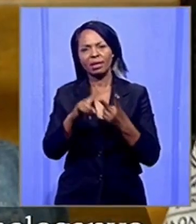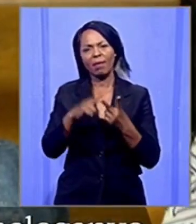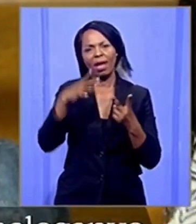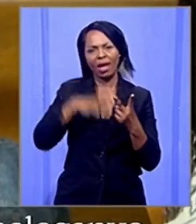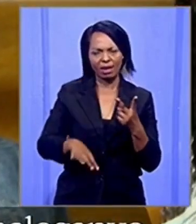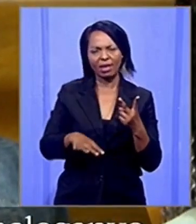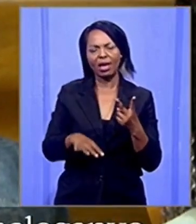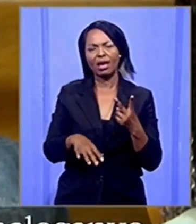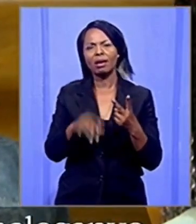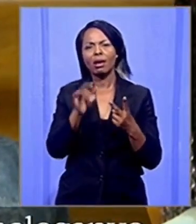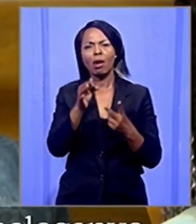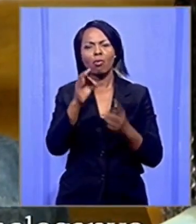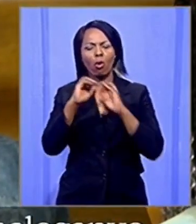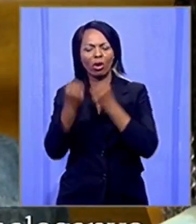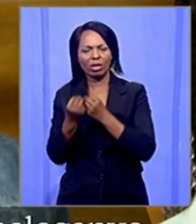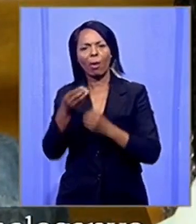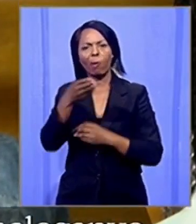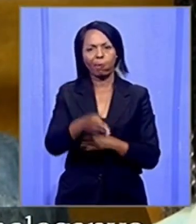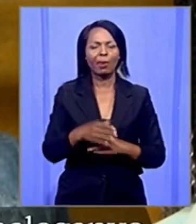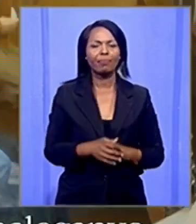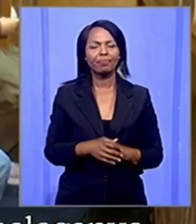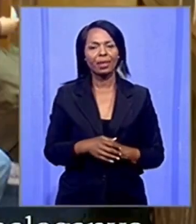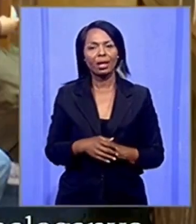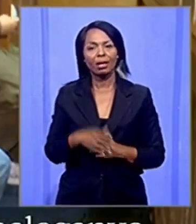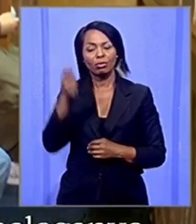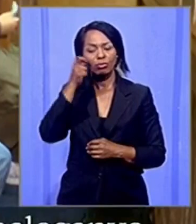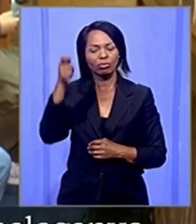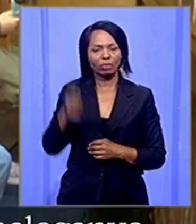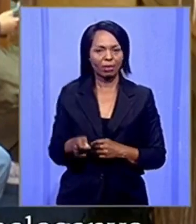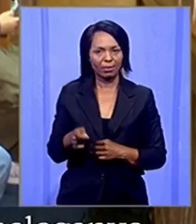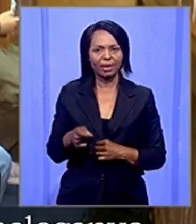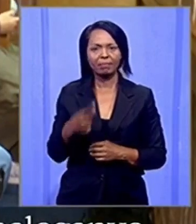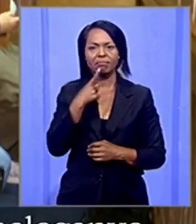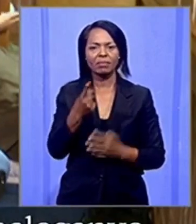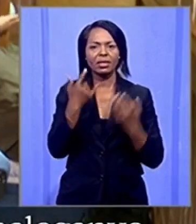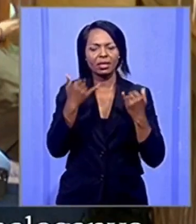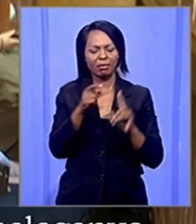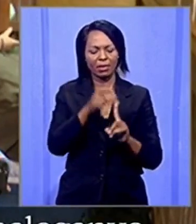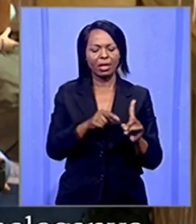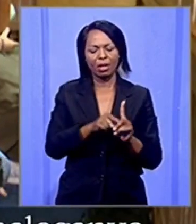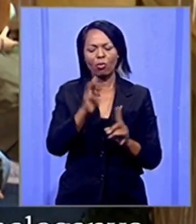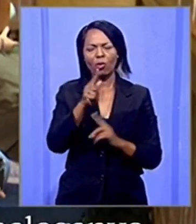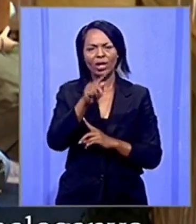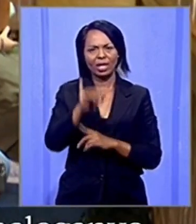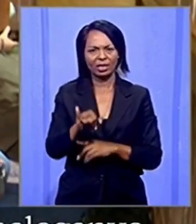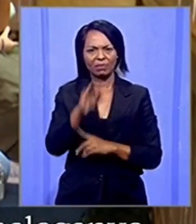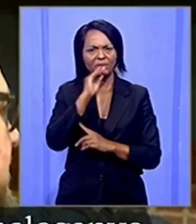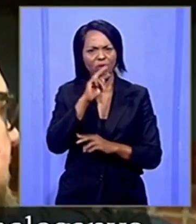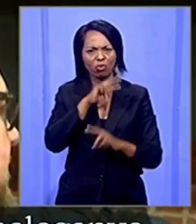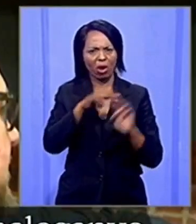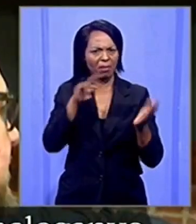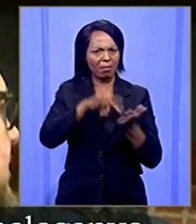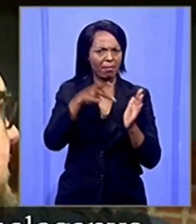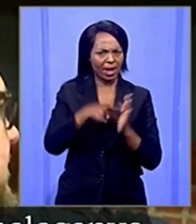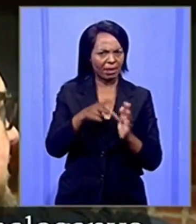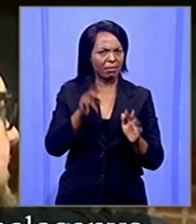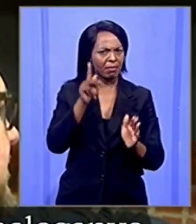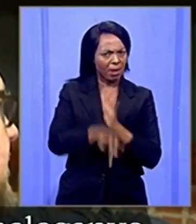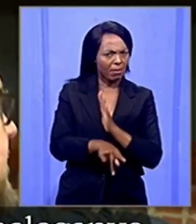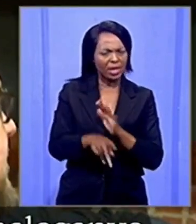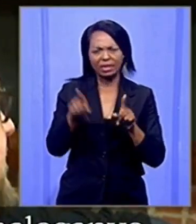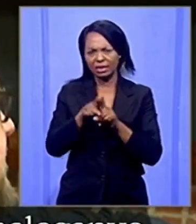nokeng. Moatlhodi Kazim Musa o ganeditse letlhakore la ga Mkhwanazi la gore o ne a sa ikaelela go bolaya le gore thobalano e ne ile